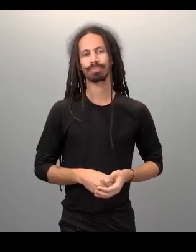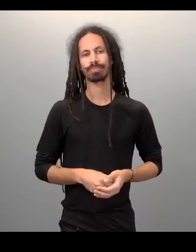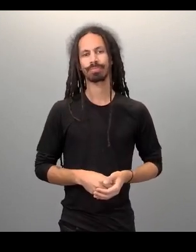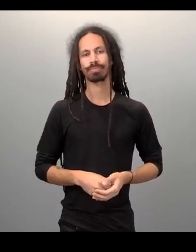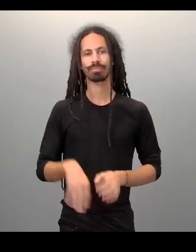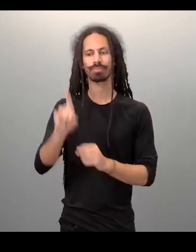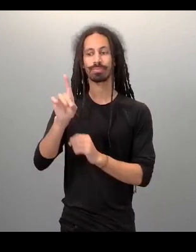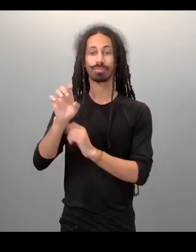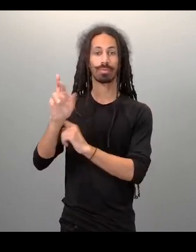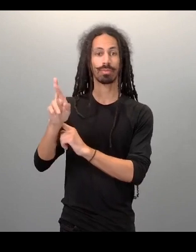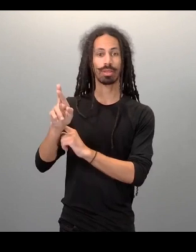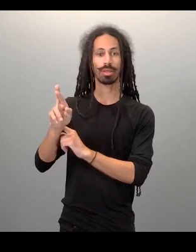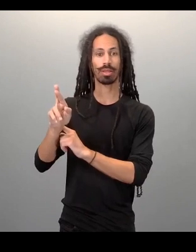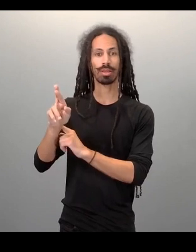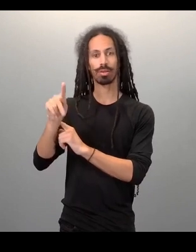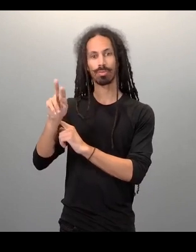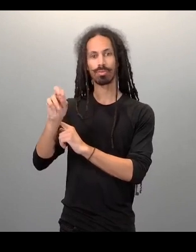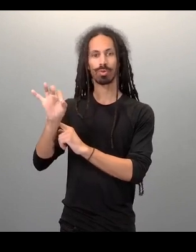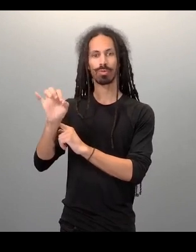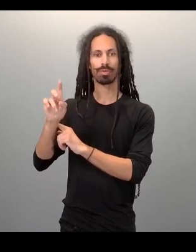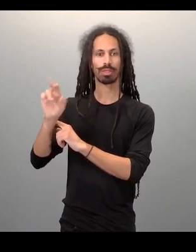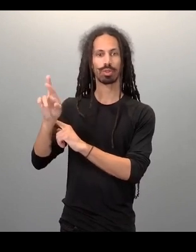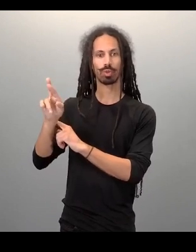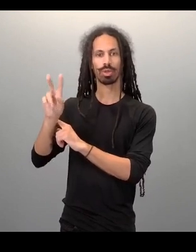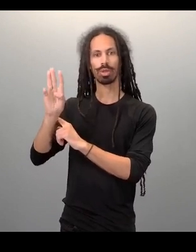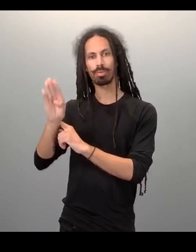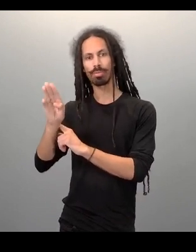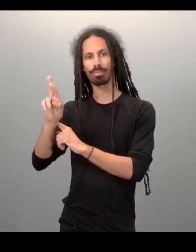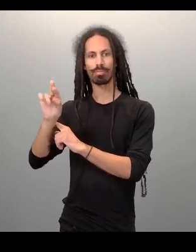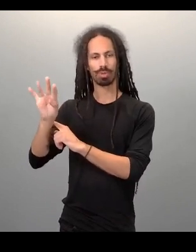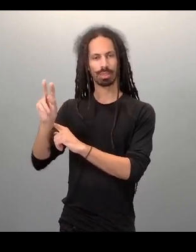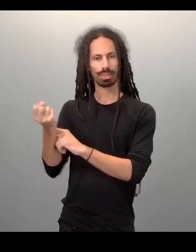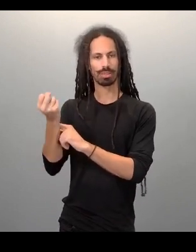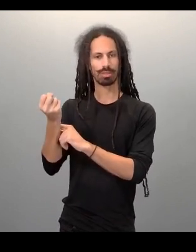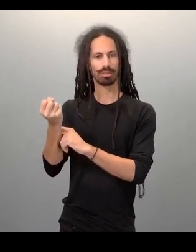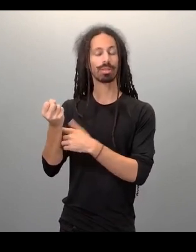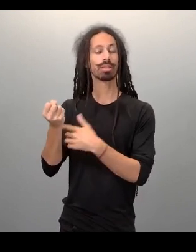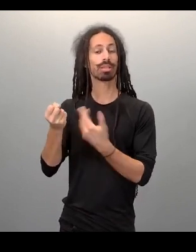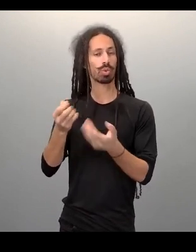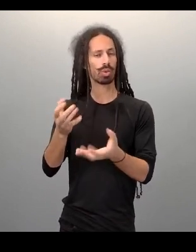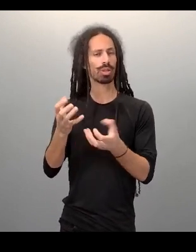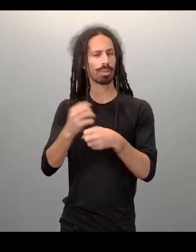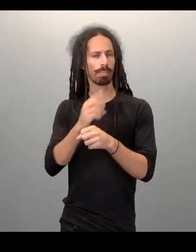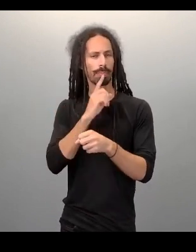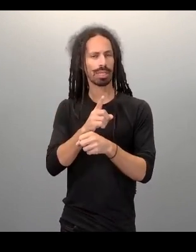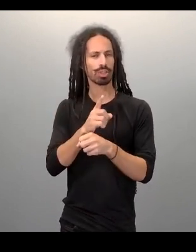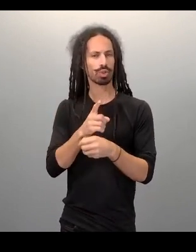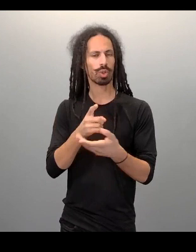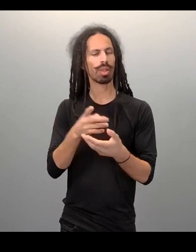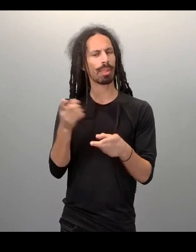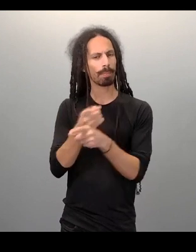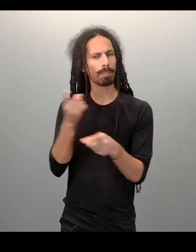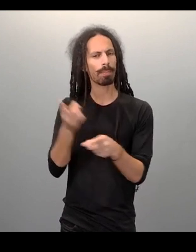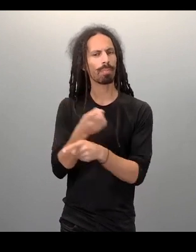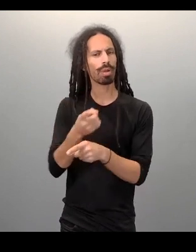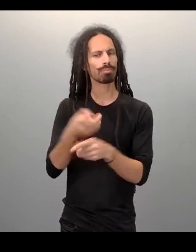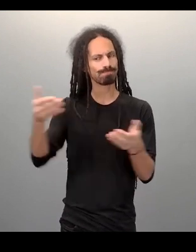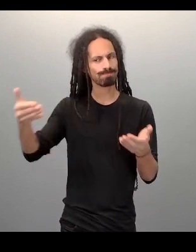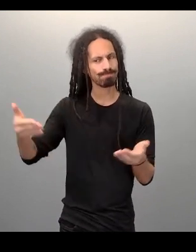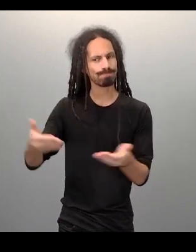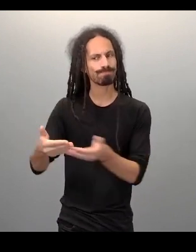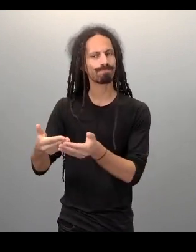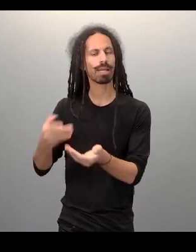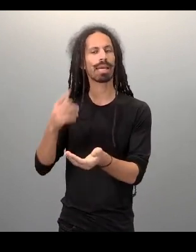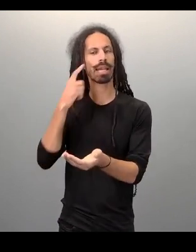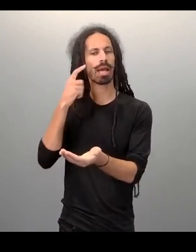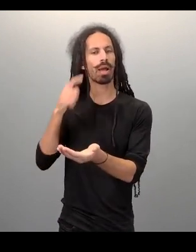when this is a professional email, you want to make sure that you're using the right salutations and acknowledging your instructor